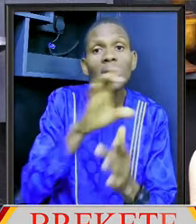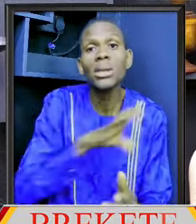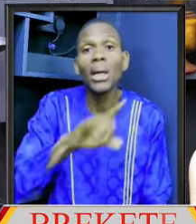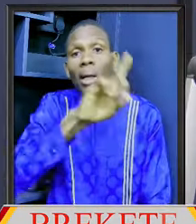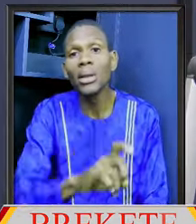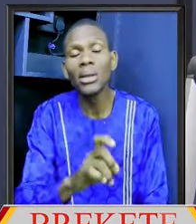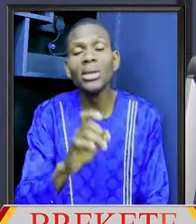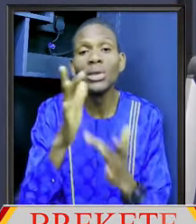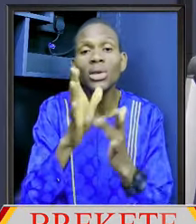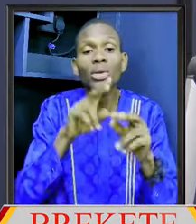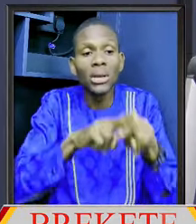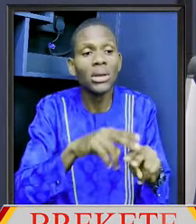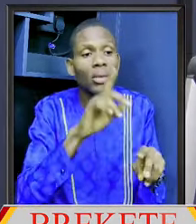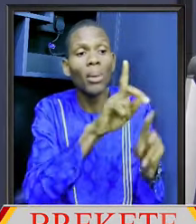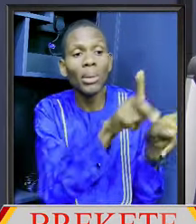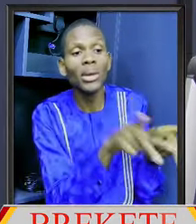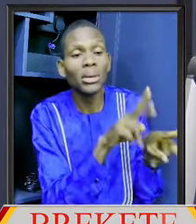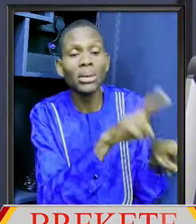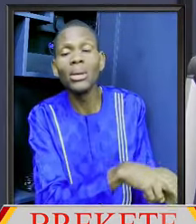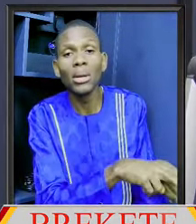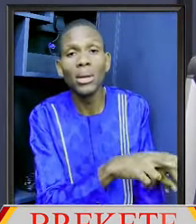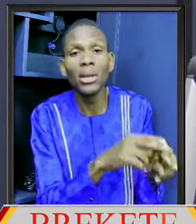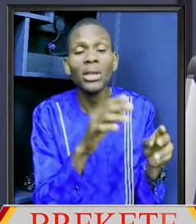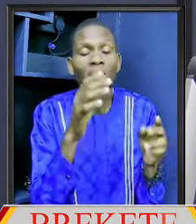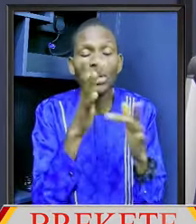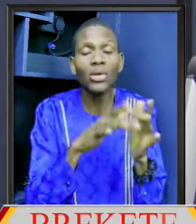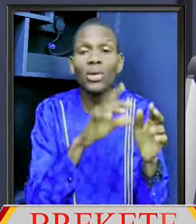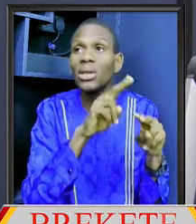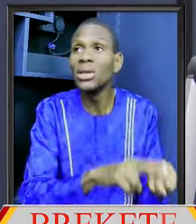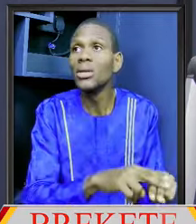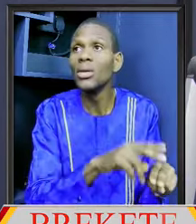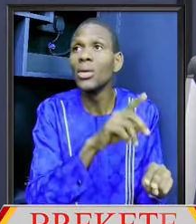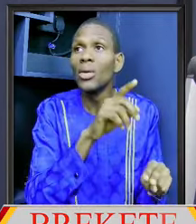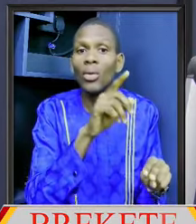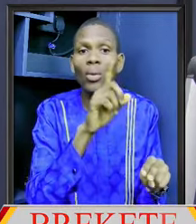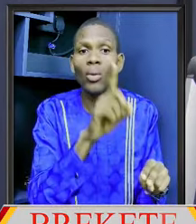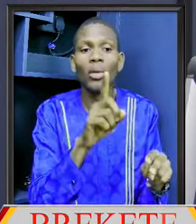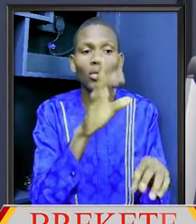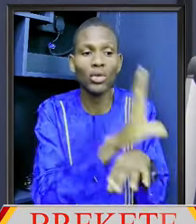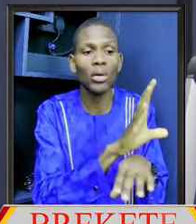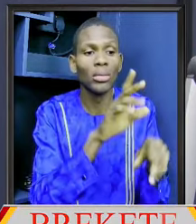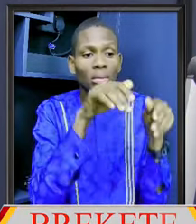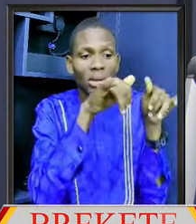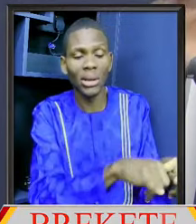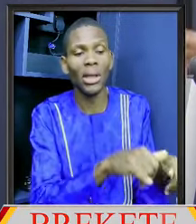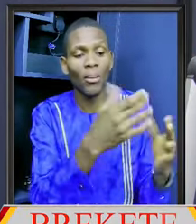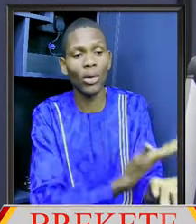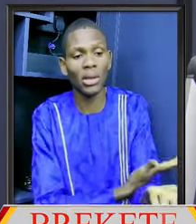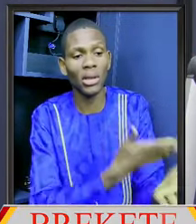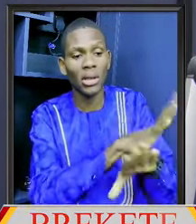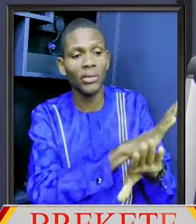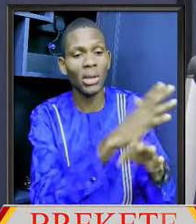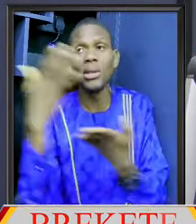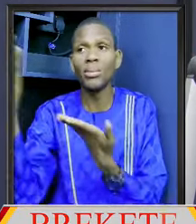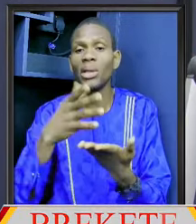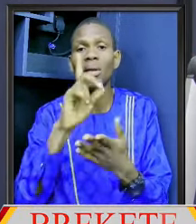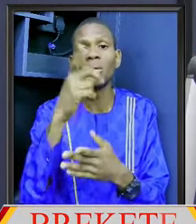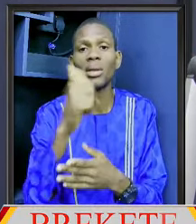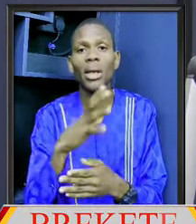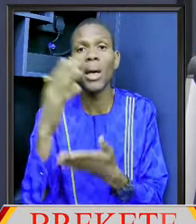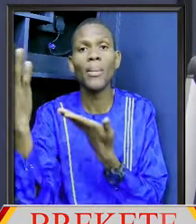sit down for one place. He sit down for church, just sit down from morning till evening. Bring tithe, bring